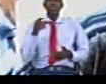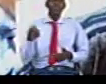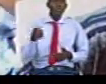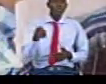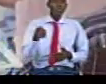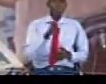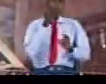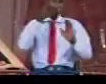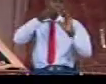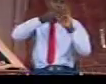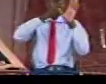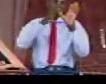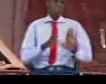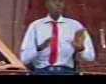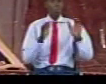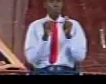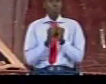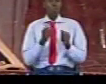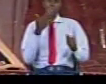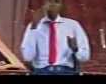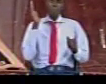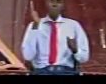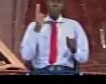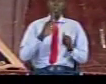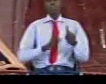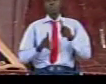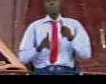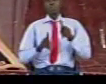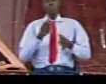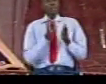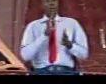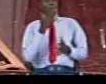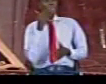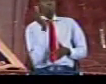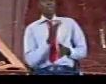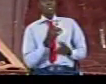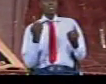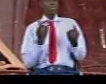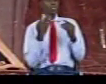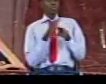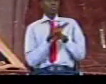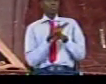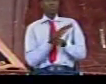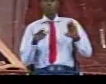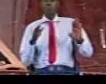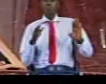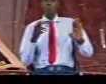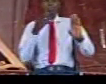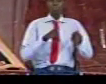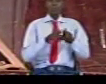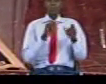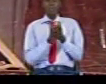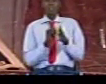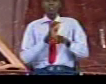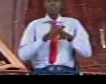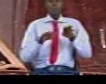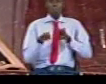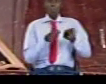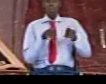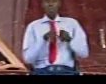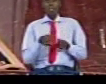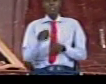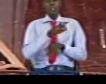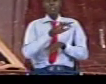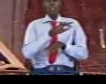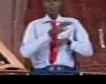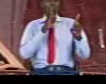partakers with them. The people who are evil, the people who are sinful, don't be like them. Don't act like them. Don't talk like them. Don't say,